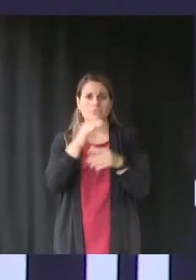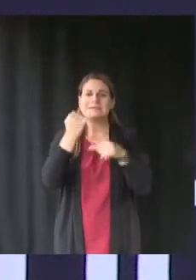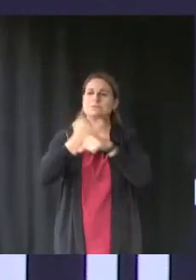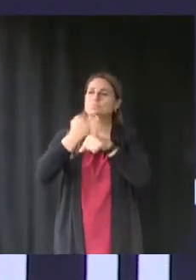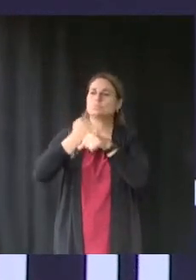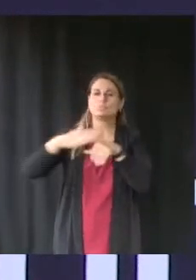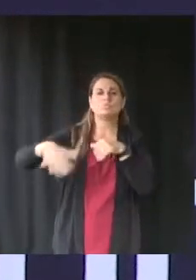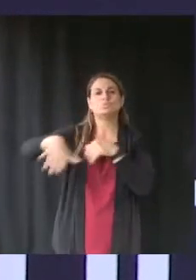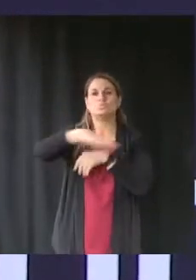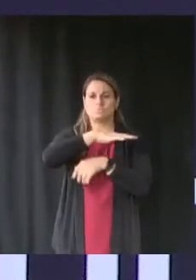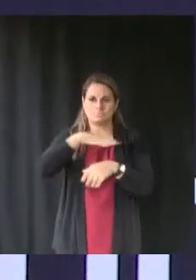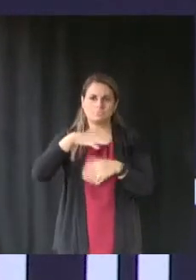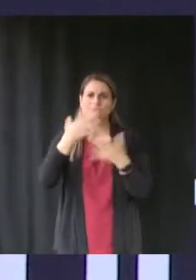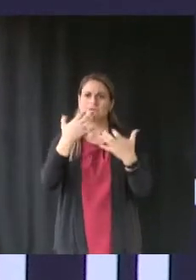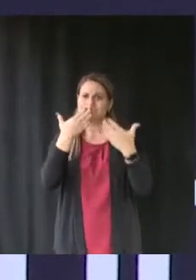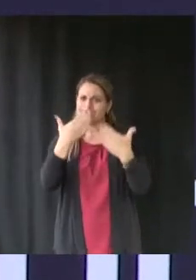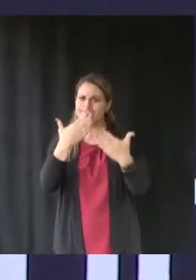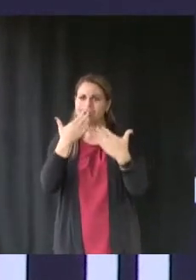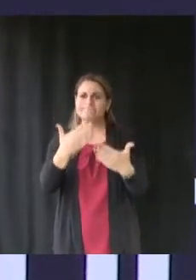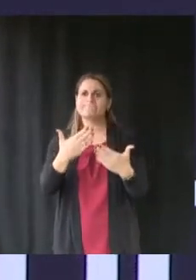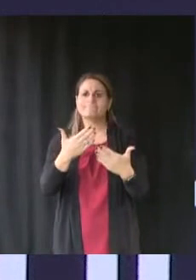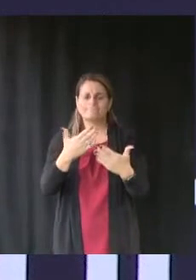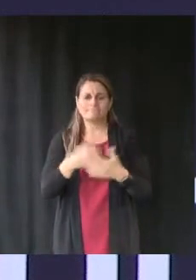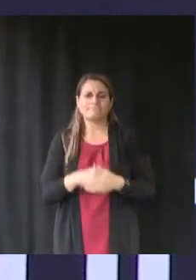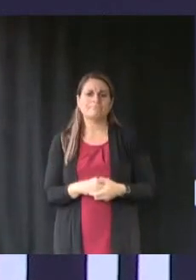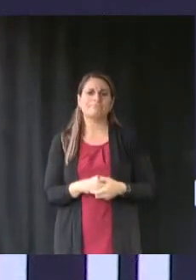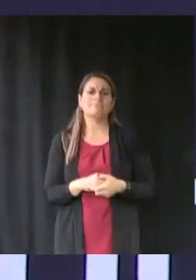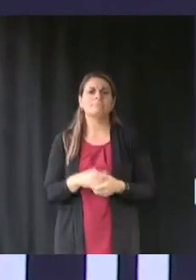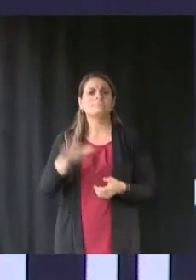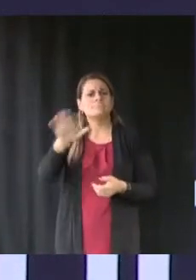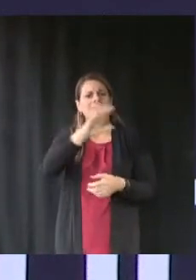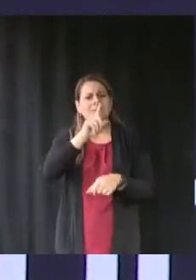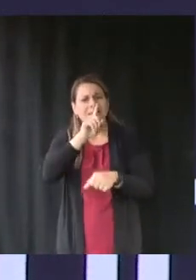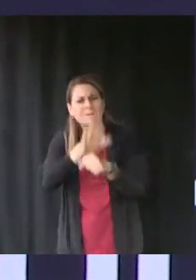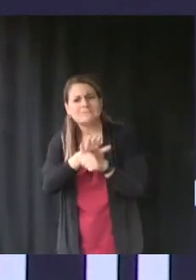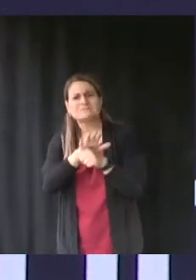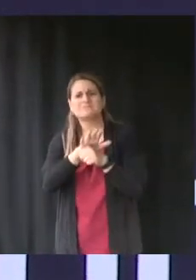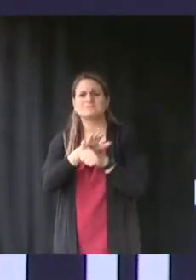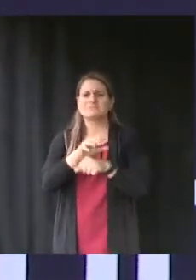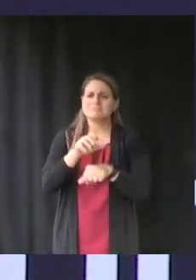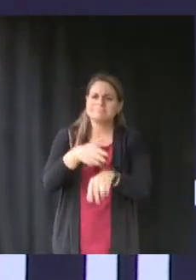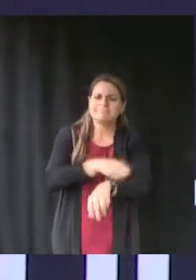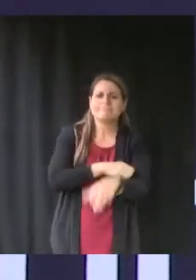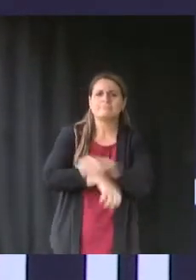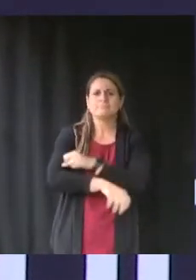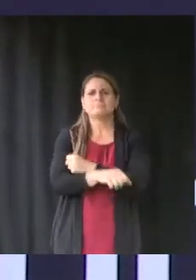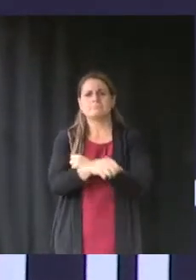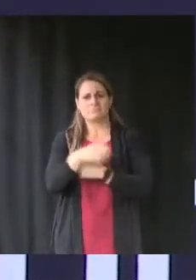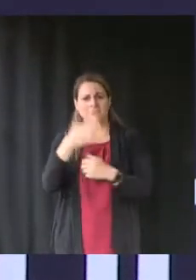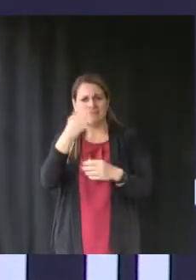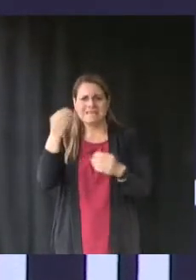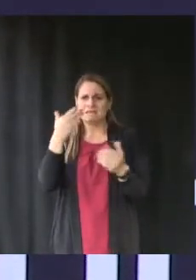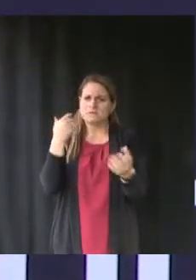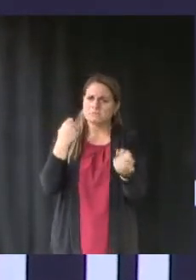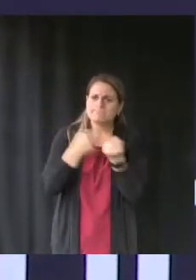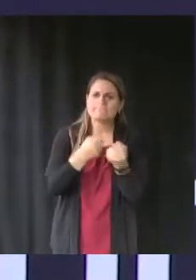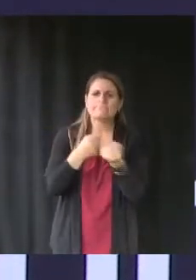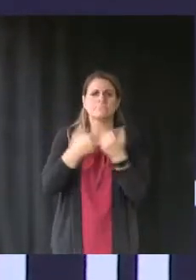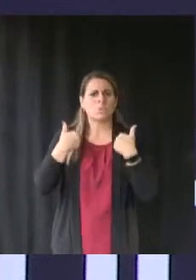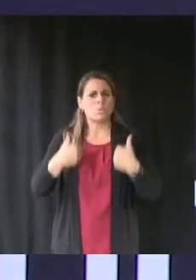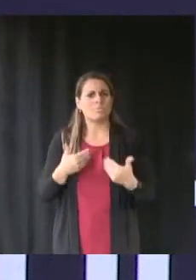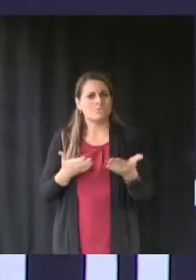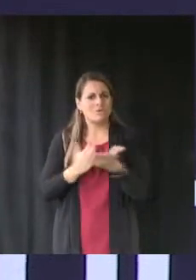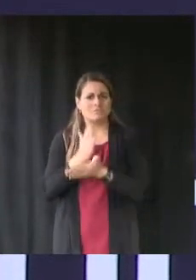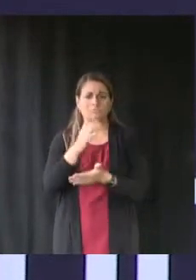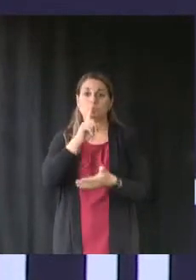my friend, for your loyalty to this university, your generosity to this university, and your commitment to human rights. It means a great deal. Thank you